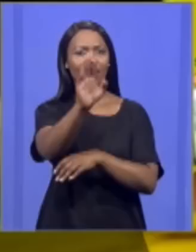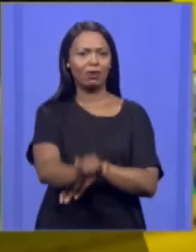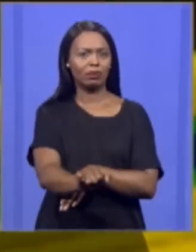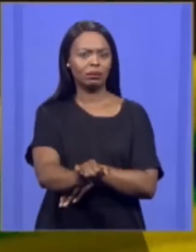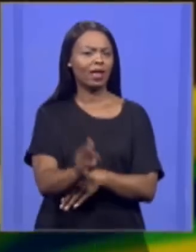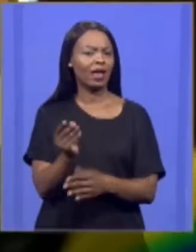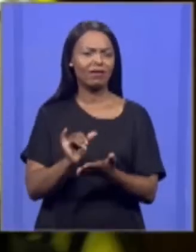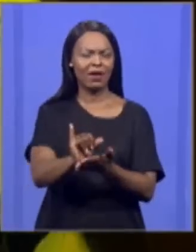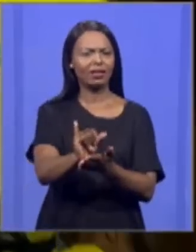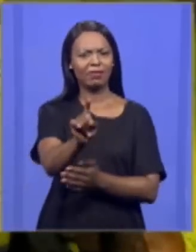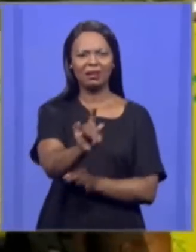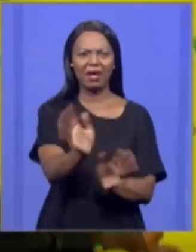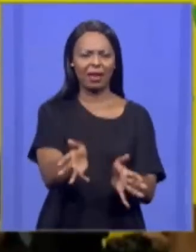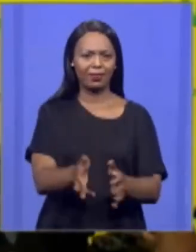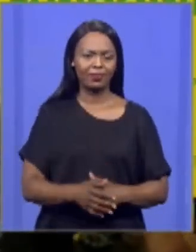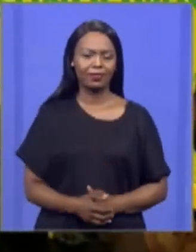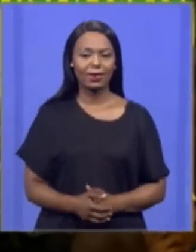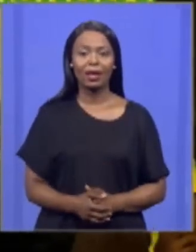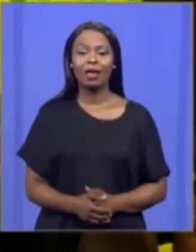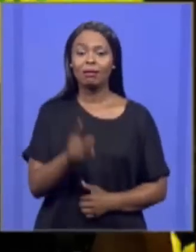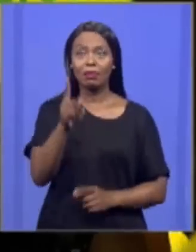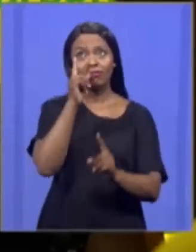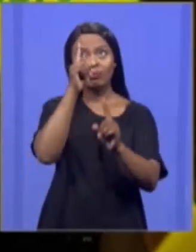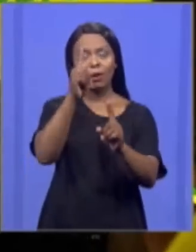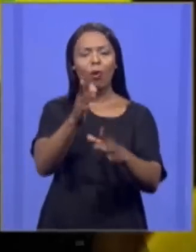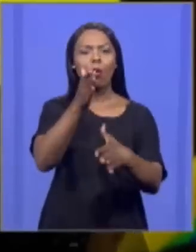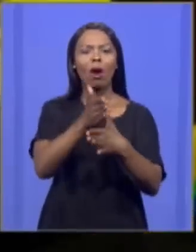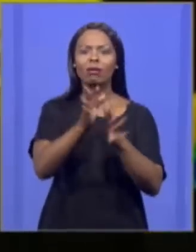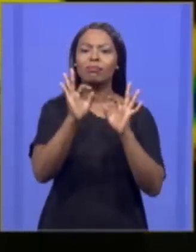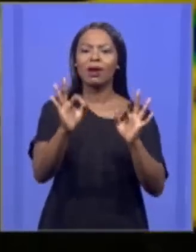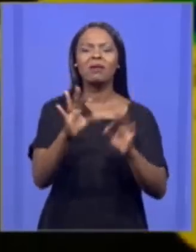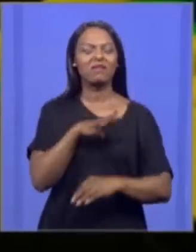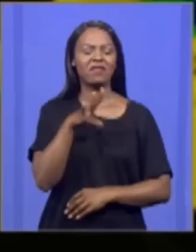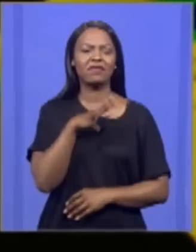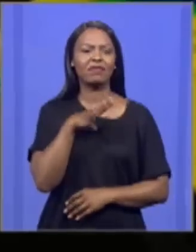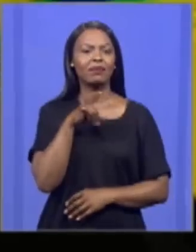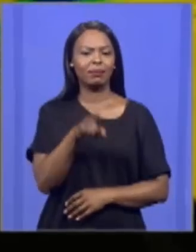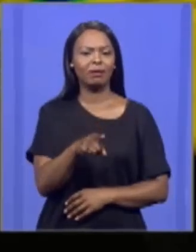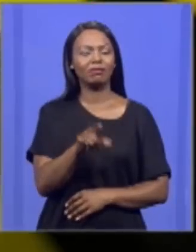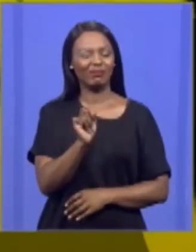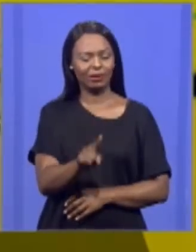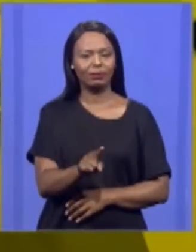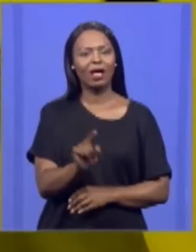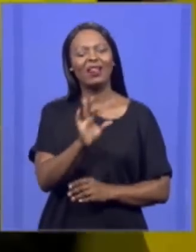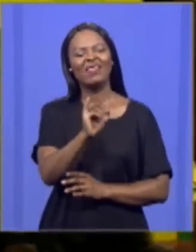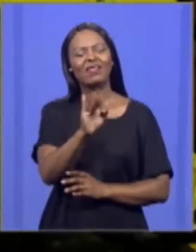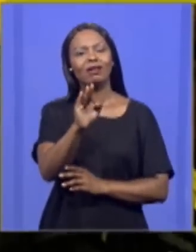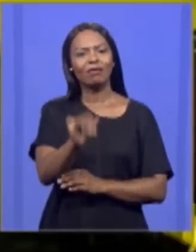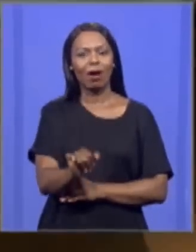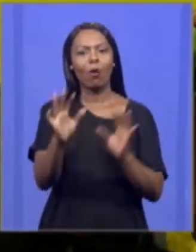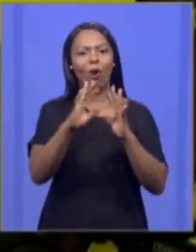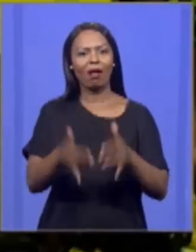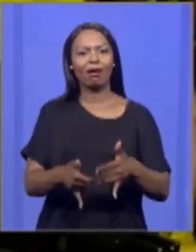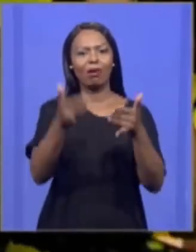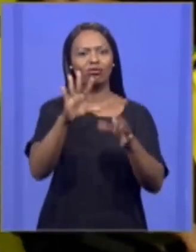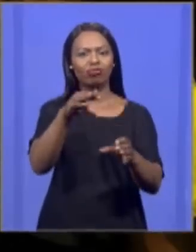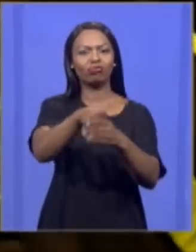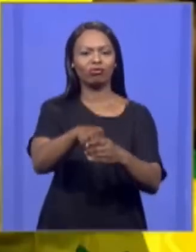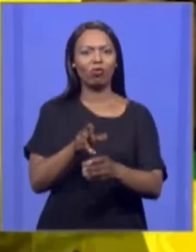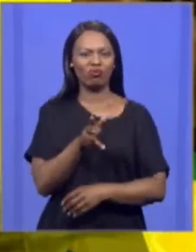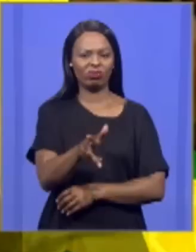football. Maikemišetšo ke go šoma gabotse phadišanong ya FIFA Club World Cup mo nakong yeo e